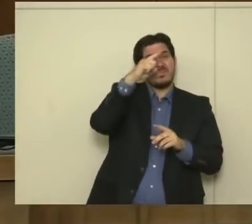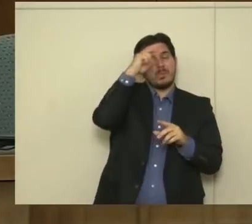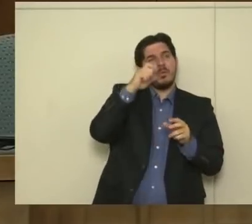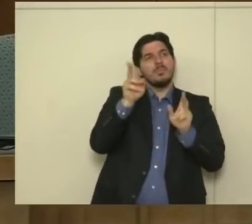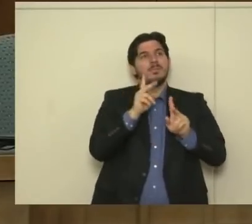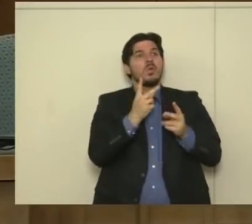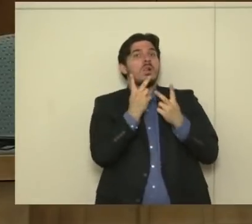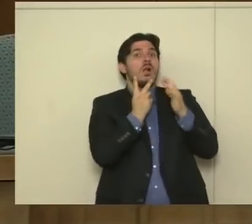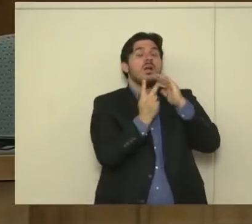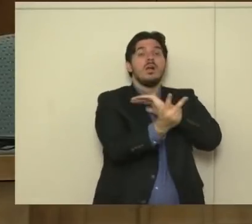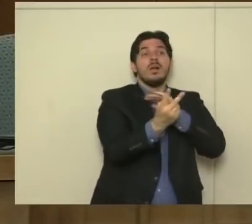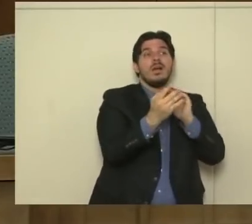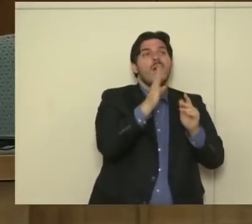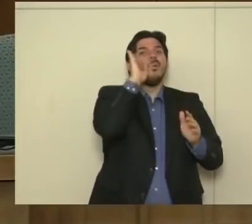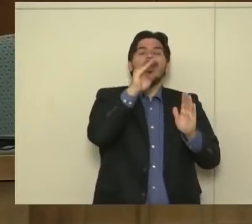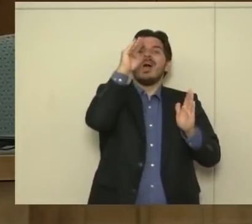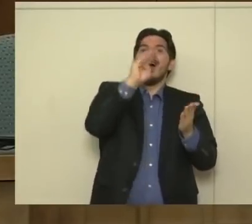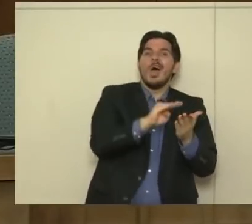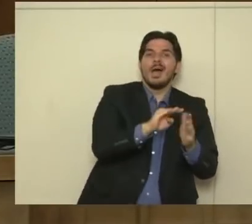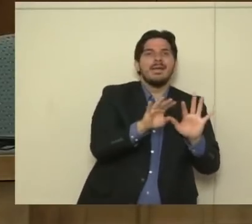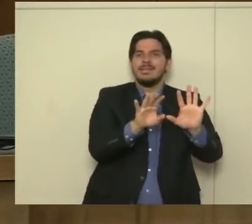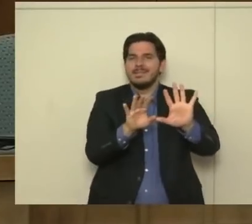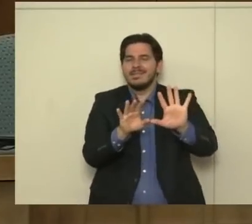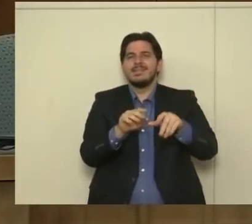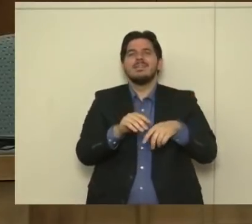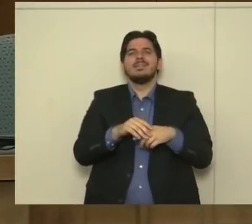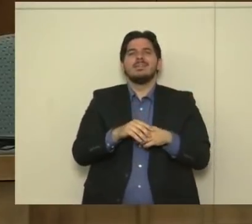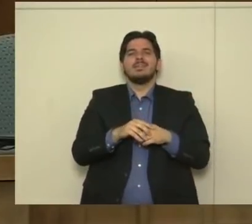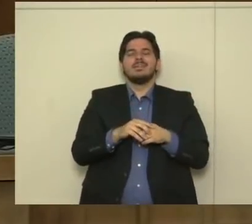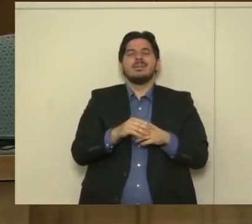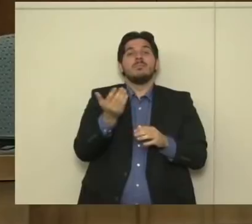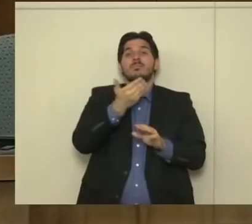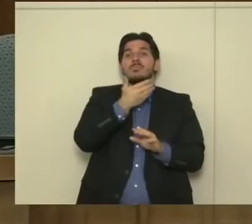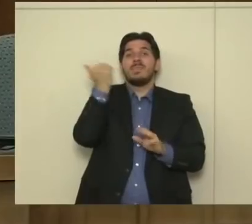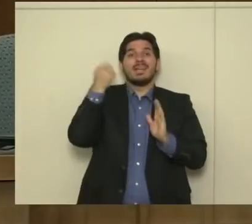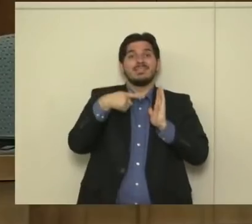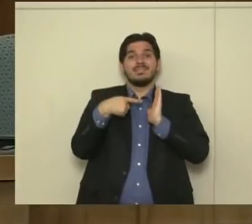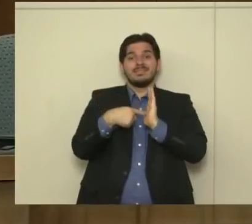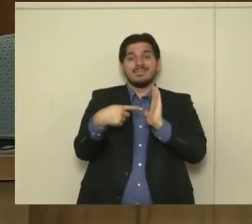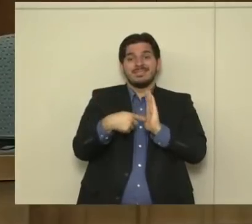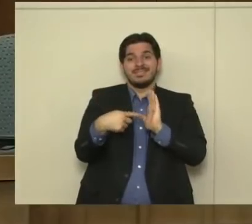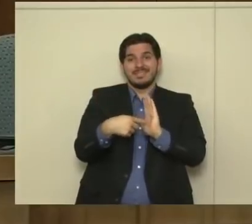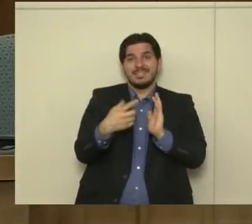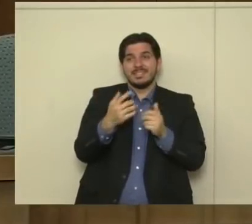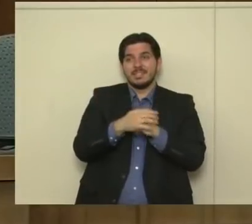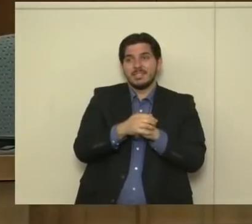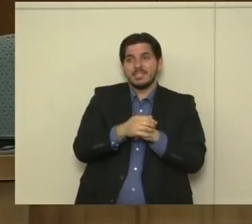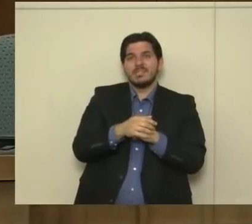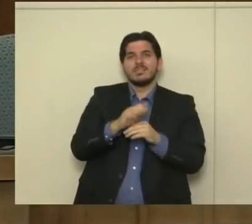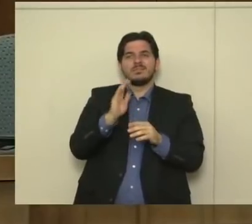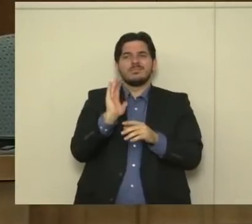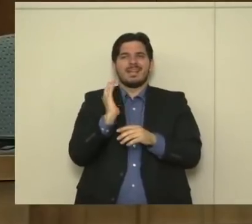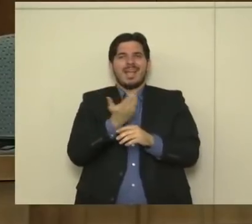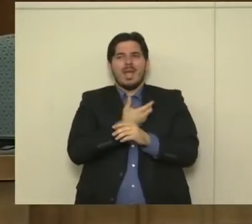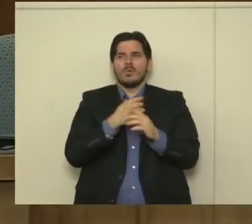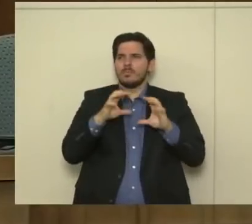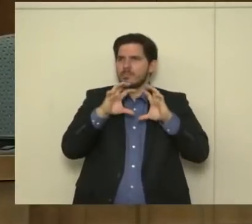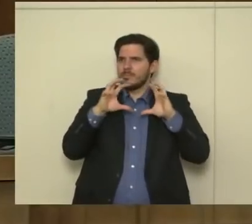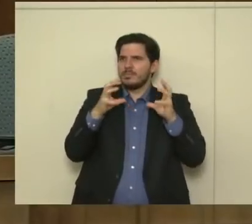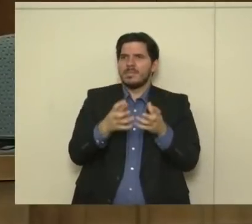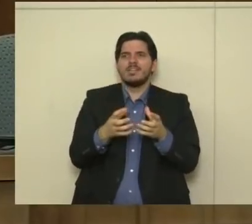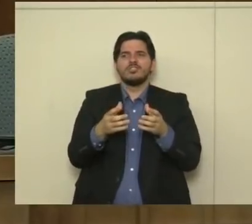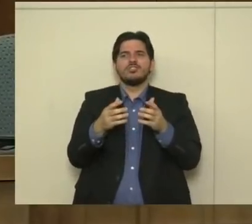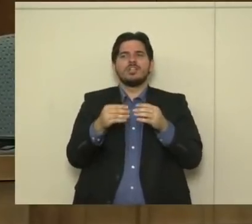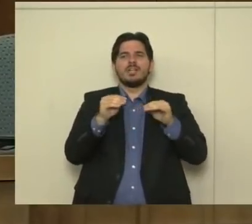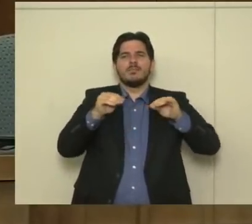coronavirus cases in New Mexico, or the tightest mathematical correlation anyway, is with general mobility of the population. So that could work in our favor. And lastly,